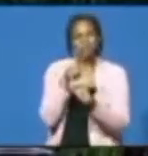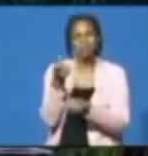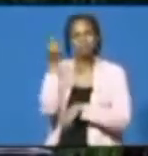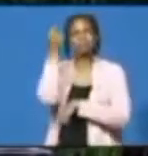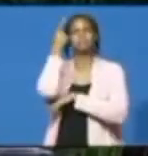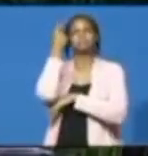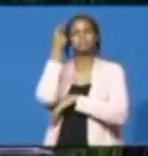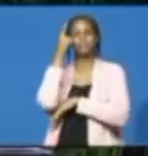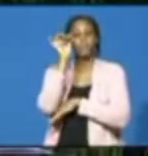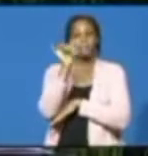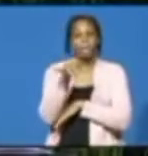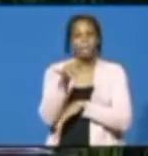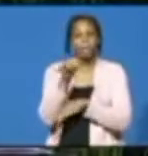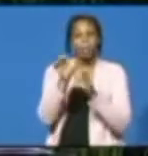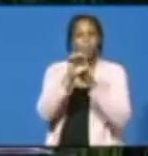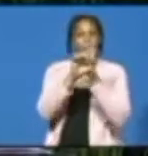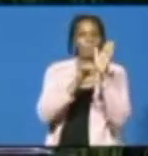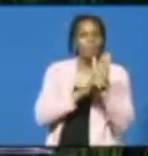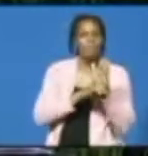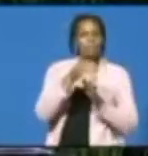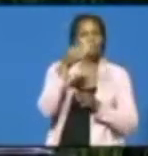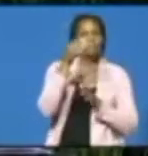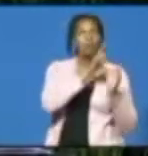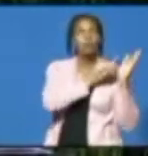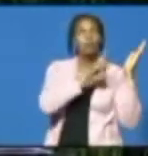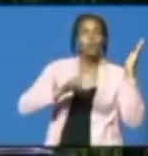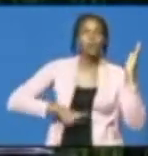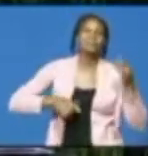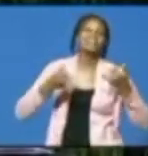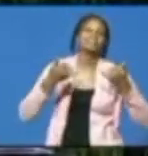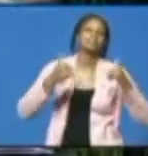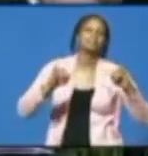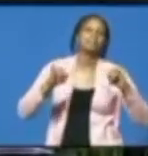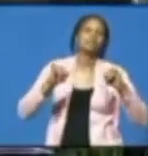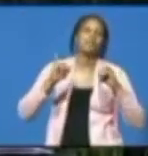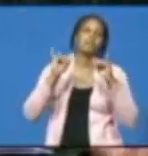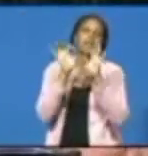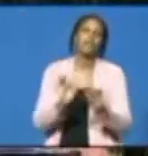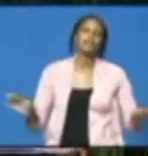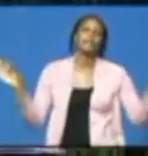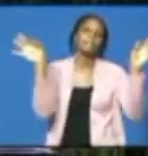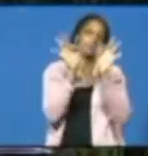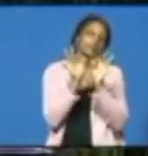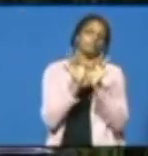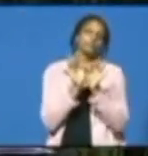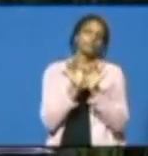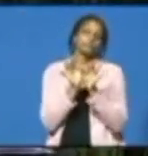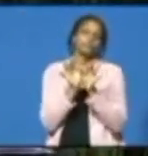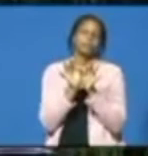the commandments of the Lord are still binding.